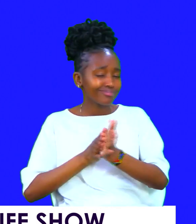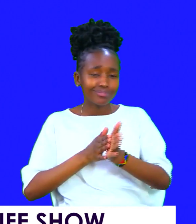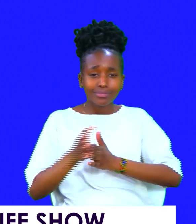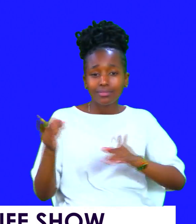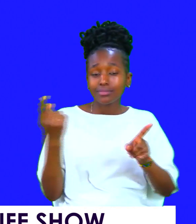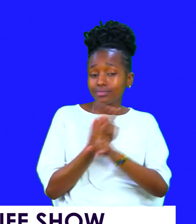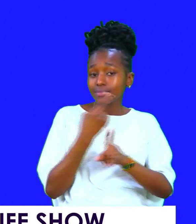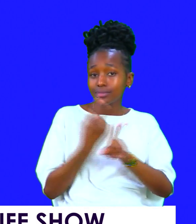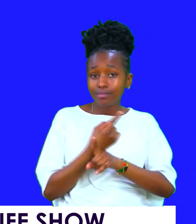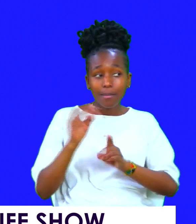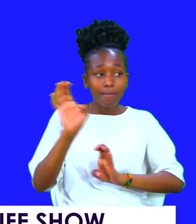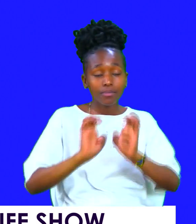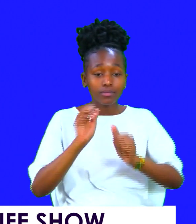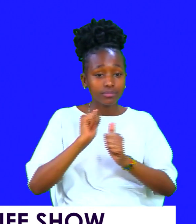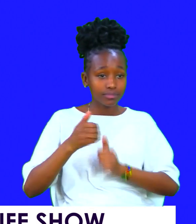ethics.